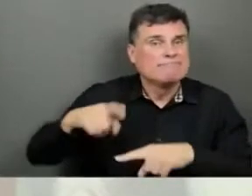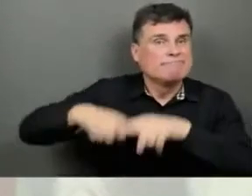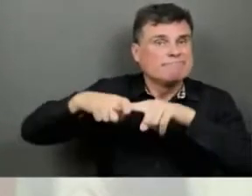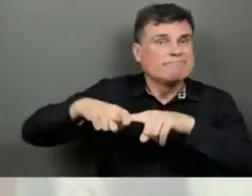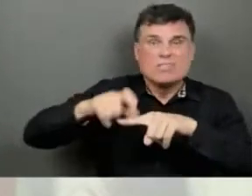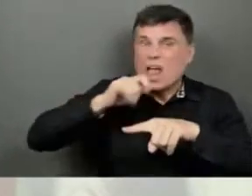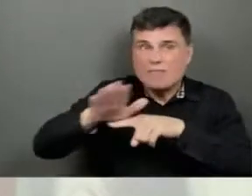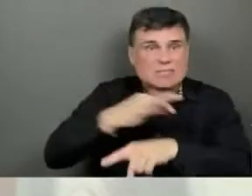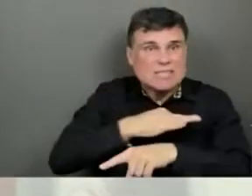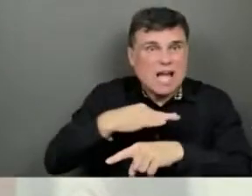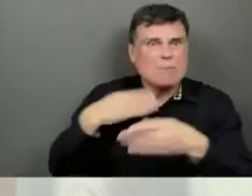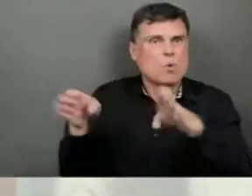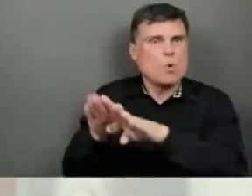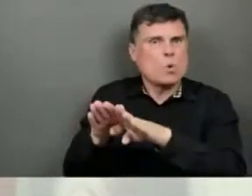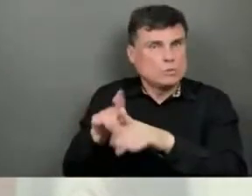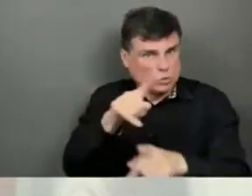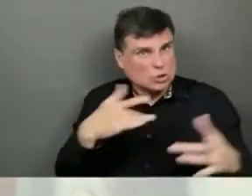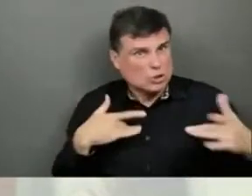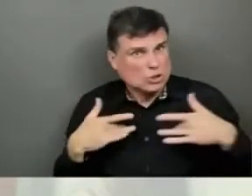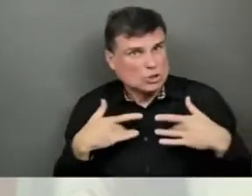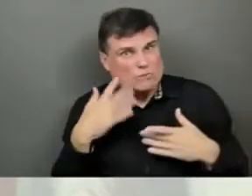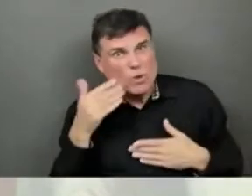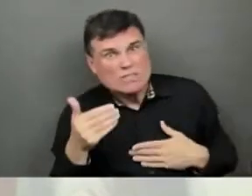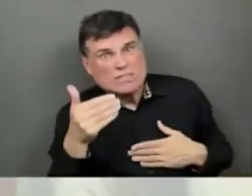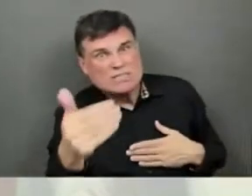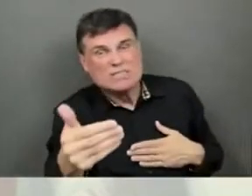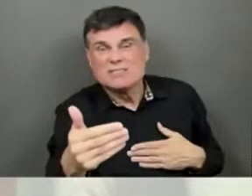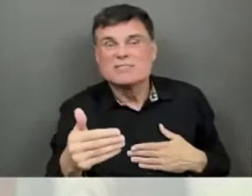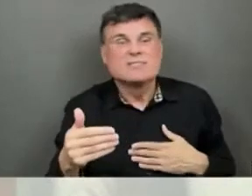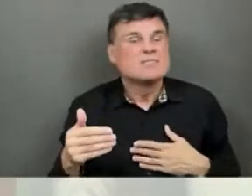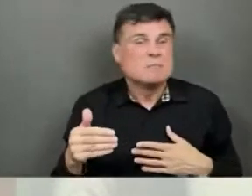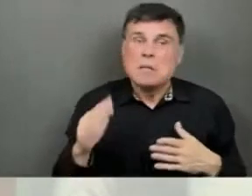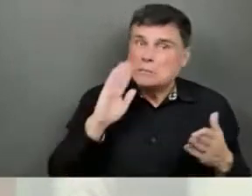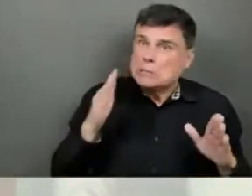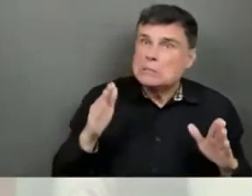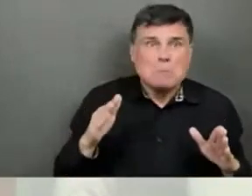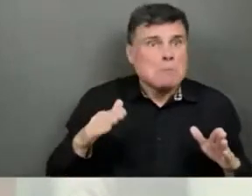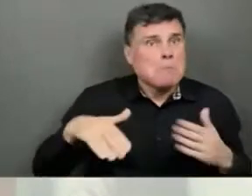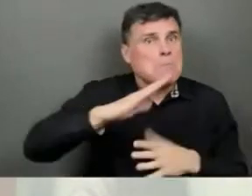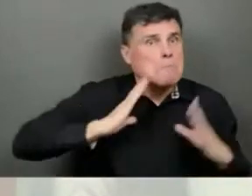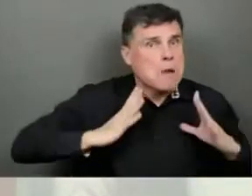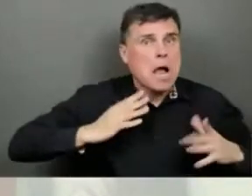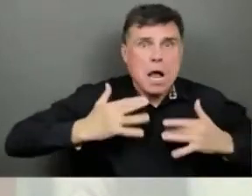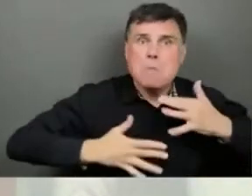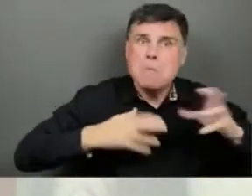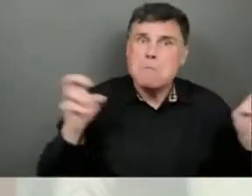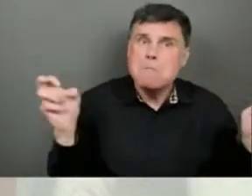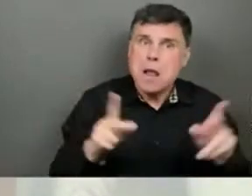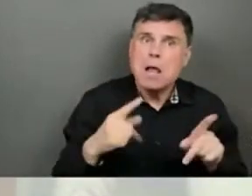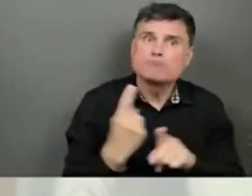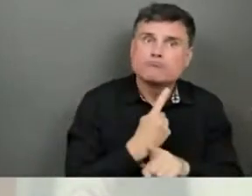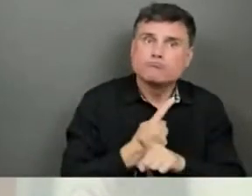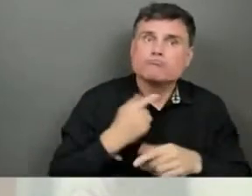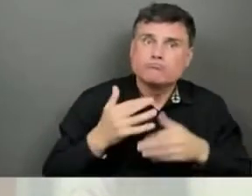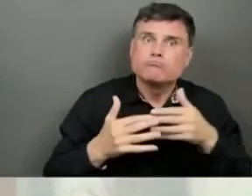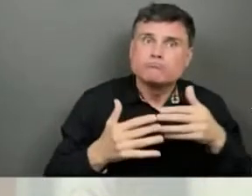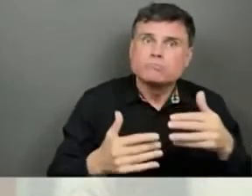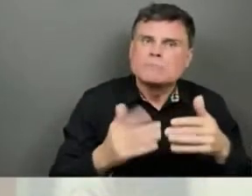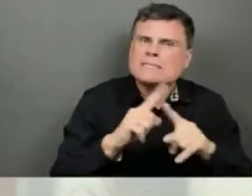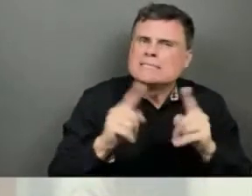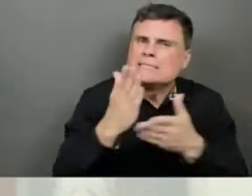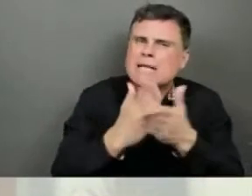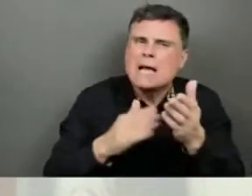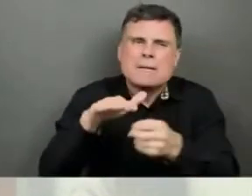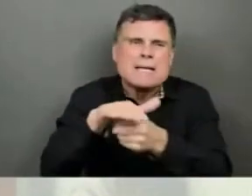challenges in rural communities? That even as we get back up to high staffing levels, there are still areas like Merritt and others